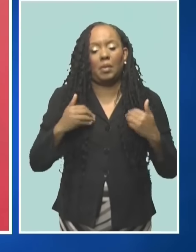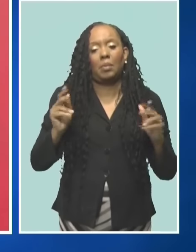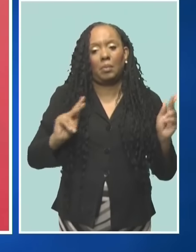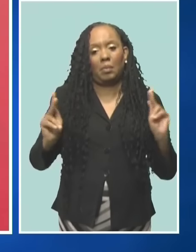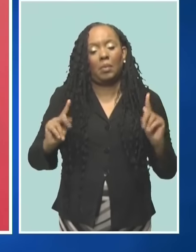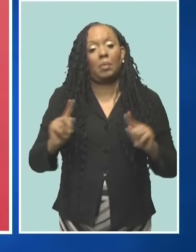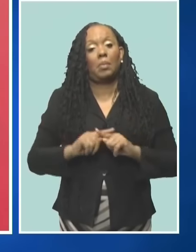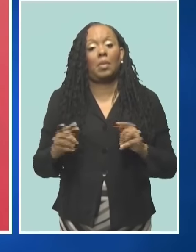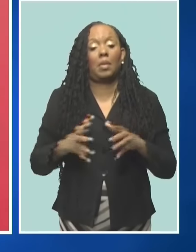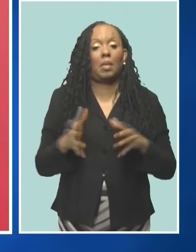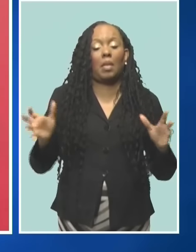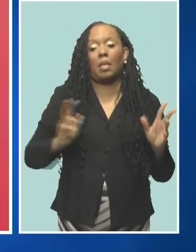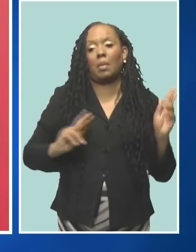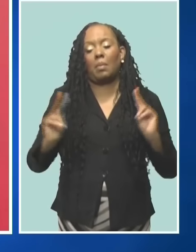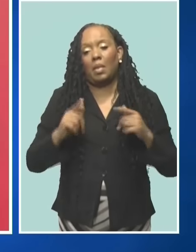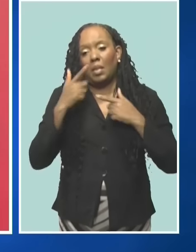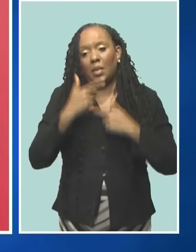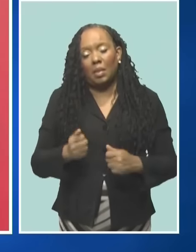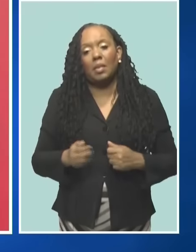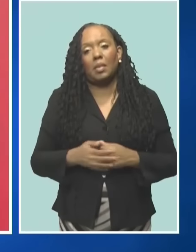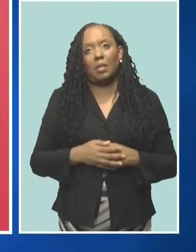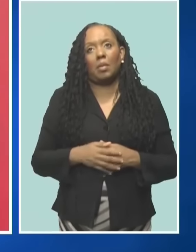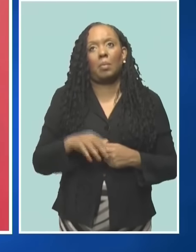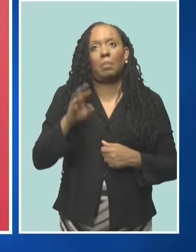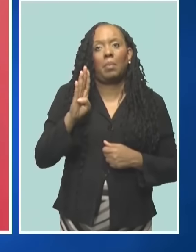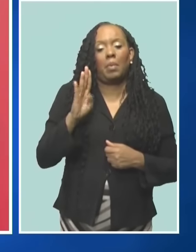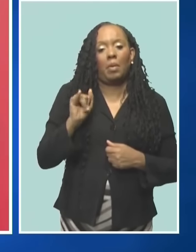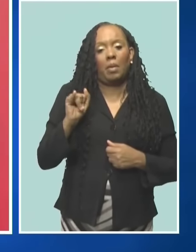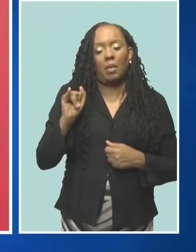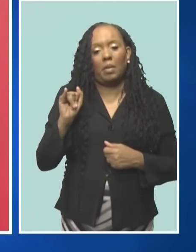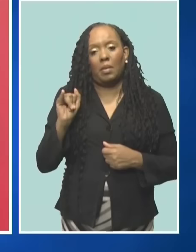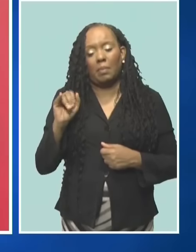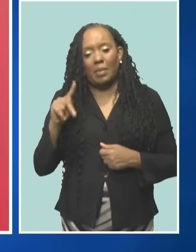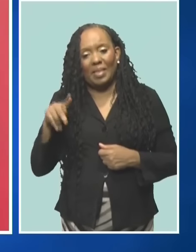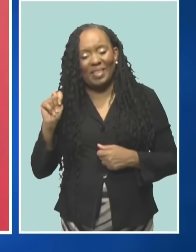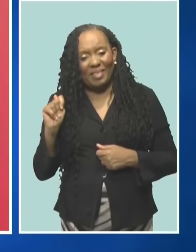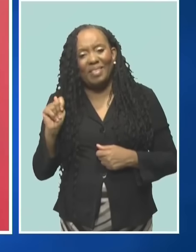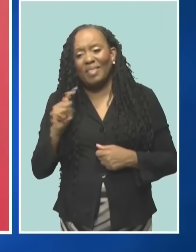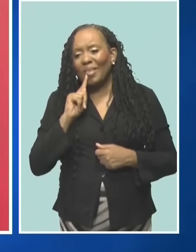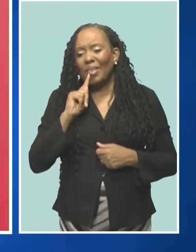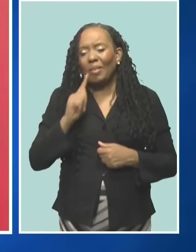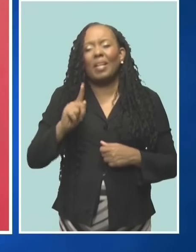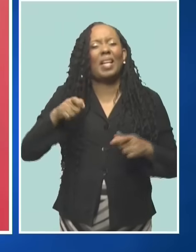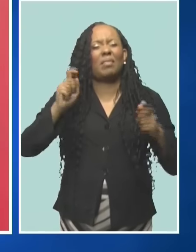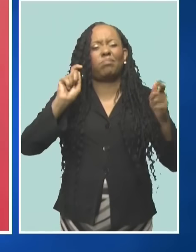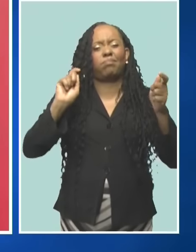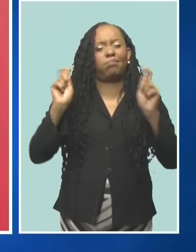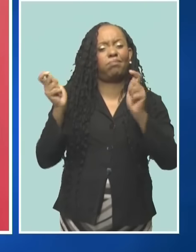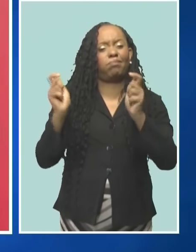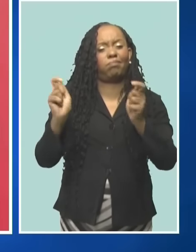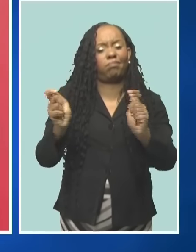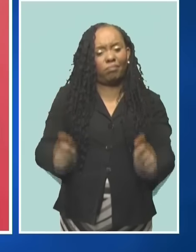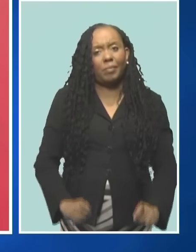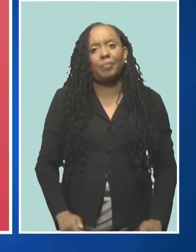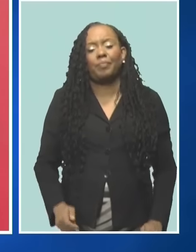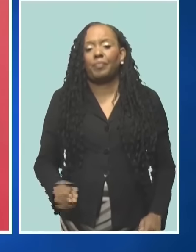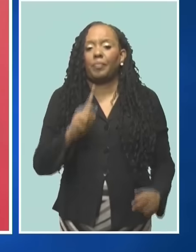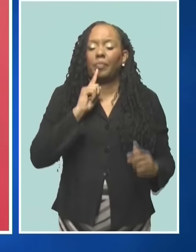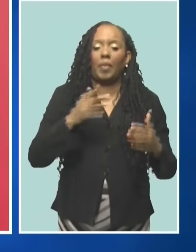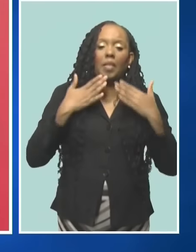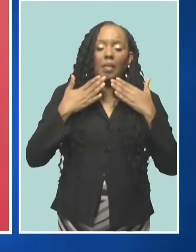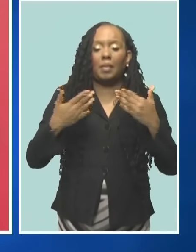of people in the market. So BYBT certainly has had to reinvent itself and change with the times, and I would like to thank